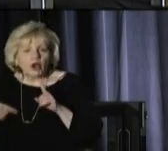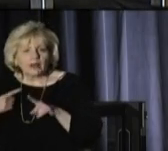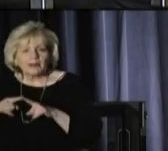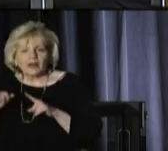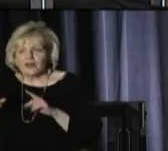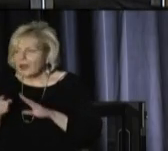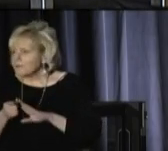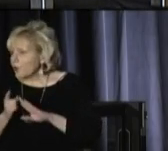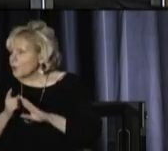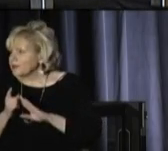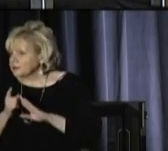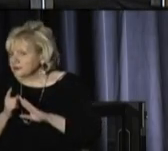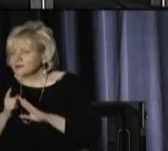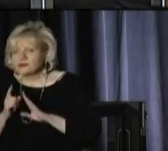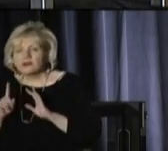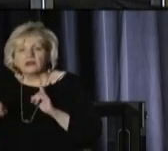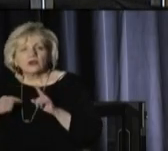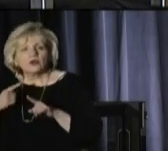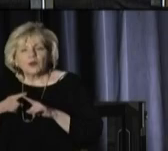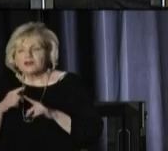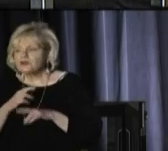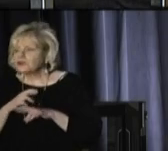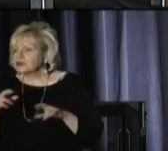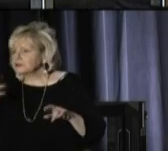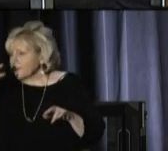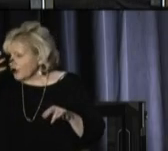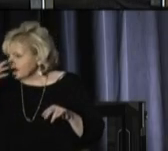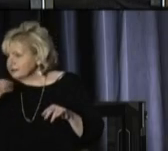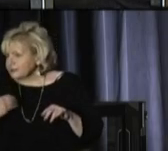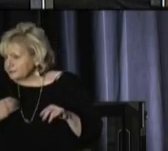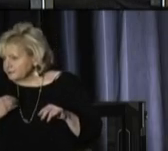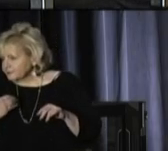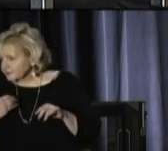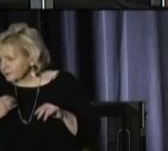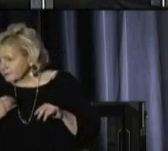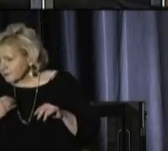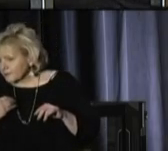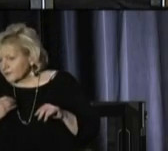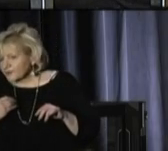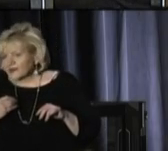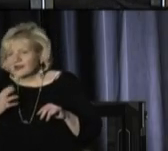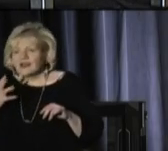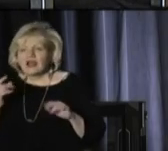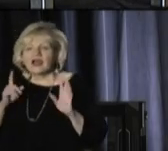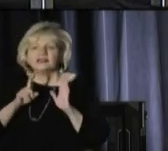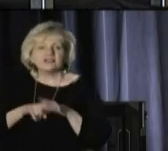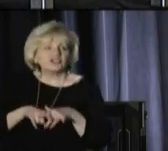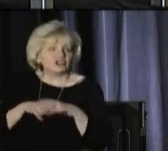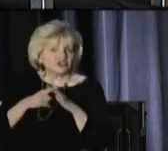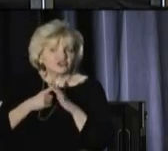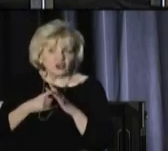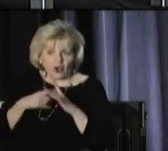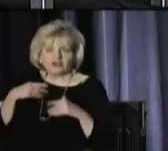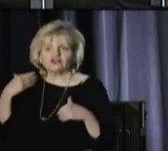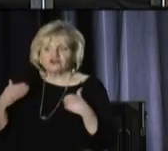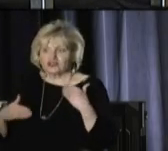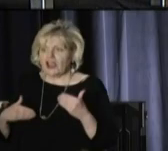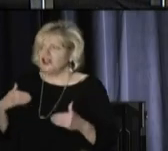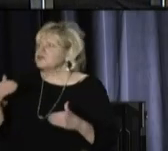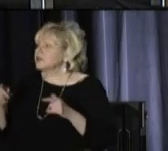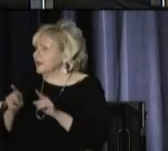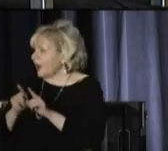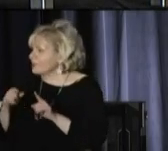but when you're about to fall asleep, yeah, mm-hmm. you know, always, and it just starts. You gotta write and it. You're like, oh, man, like, damn.